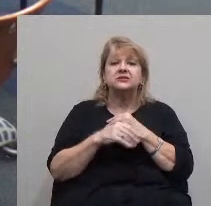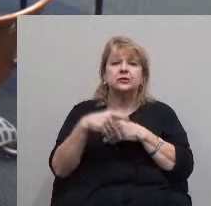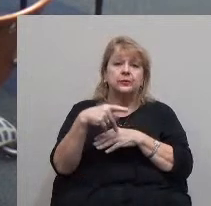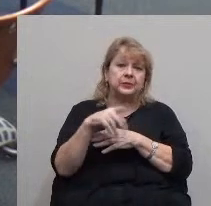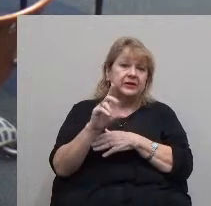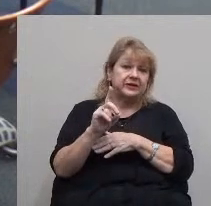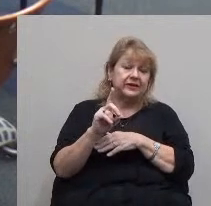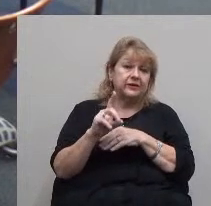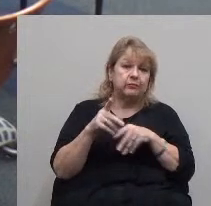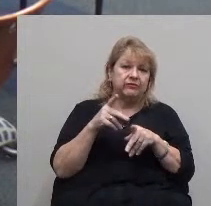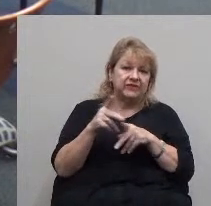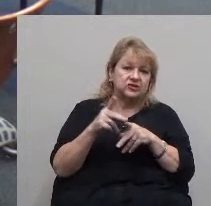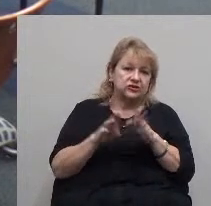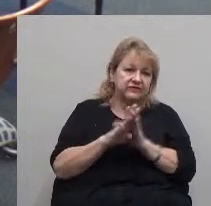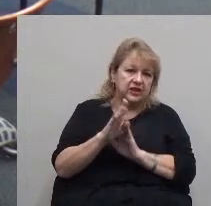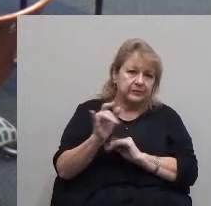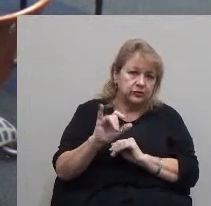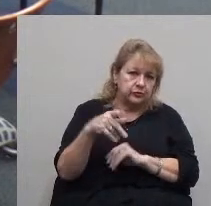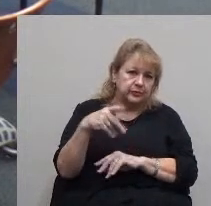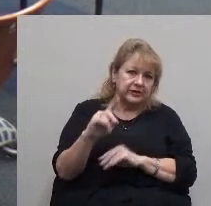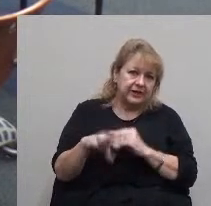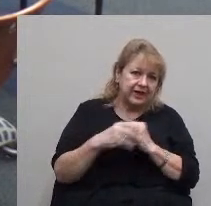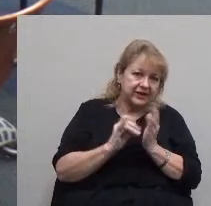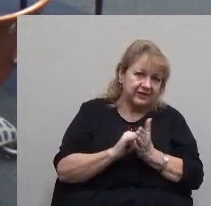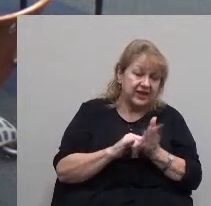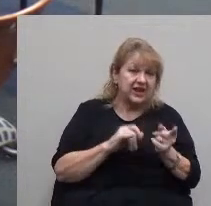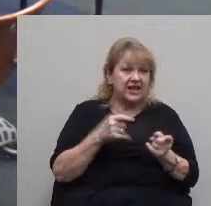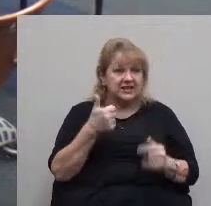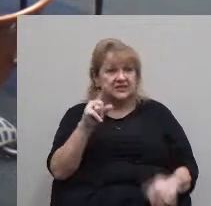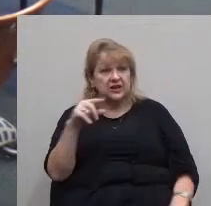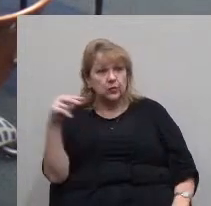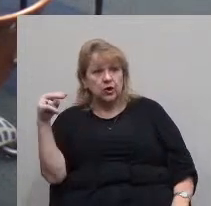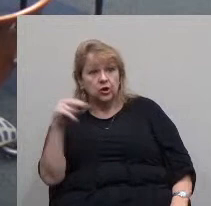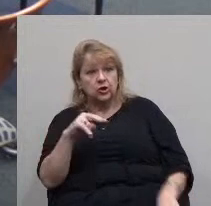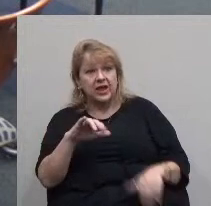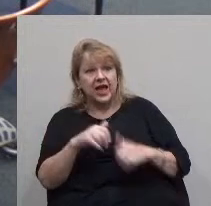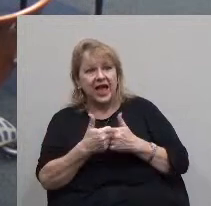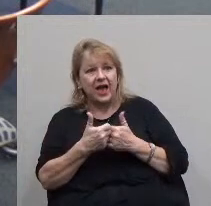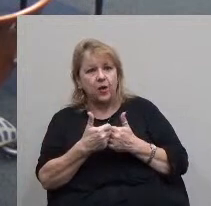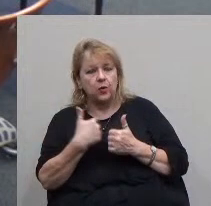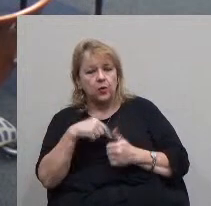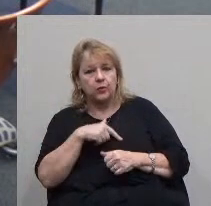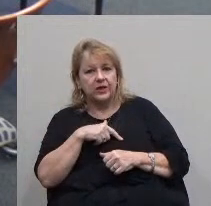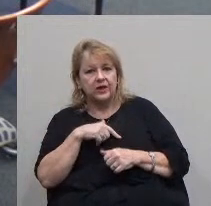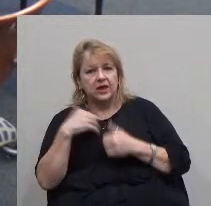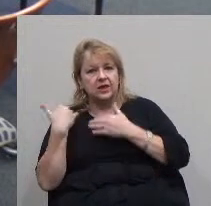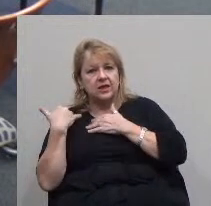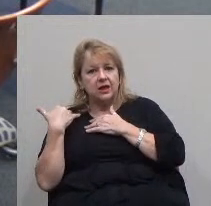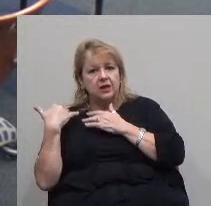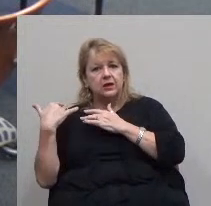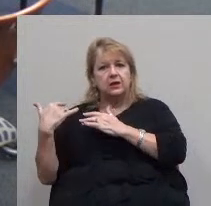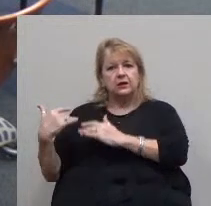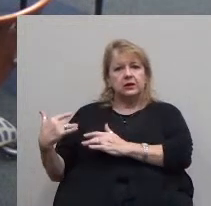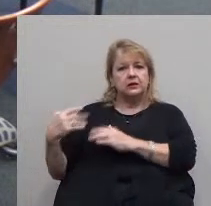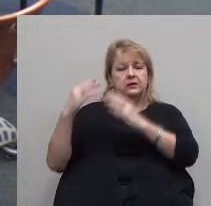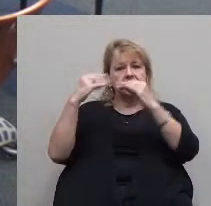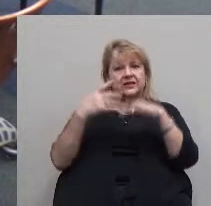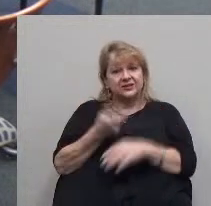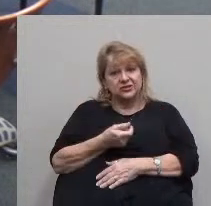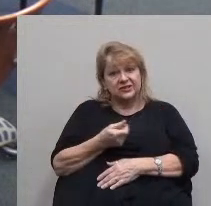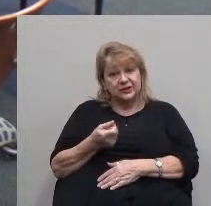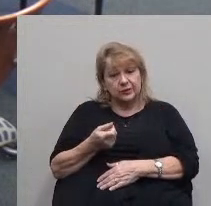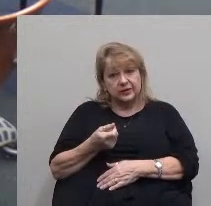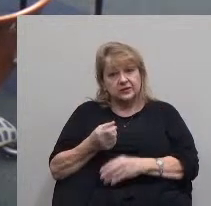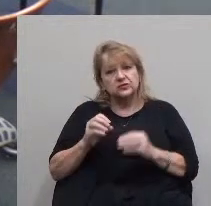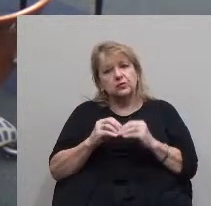that we're talking about adding. Is anybody looking at how we can potentially unload the teachers a little bit so